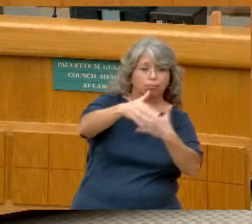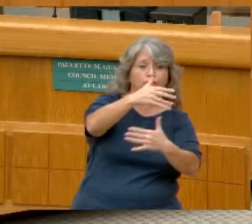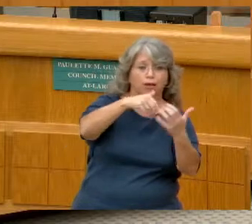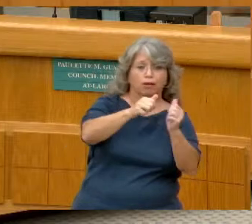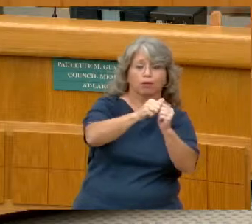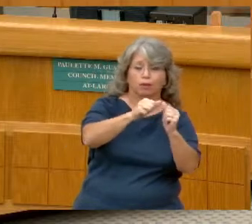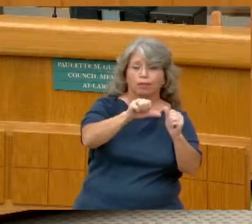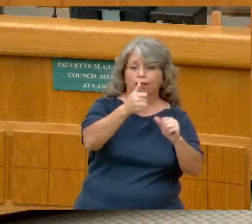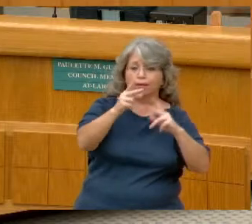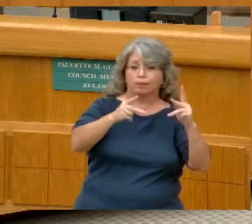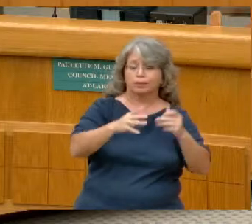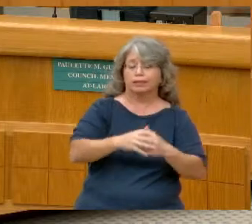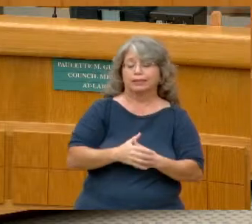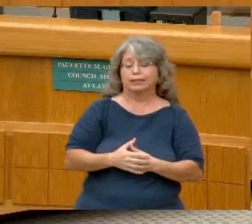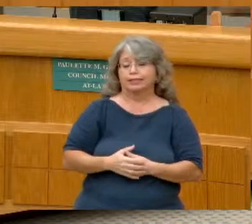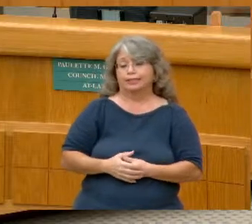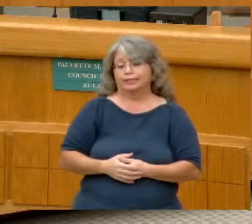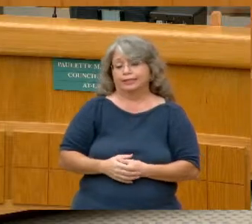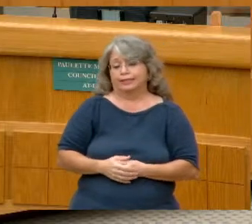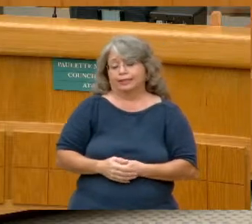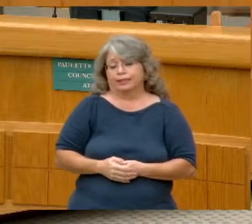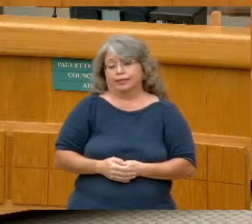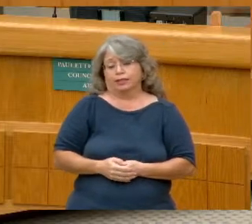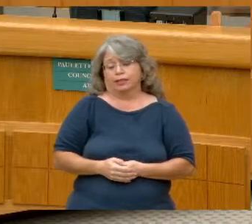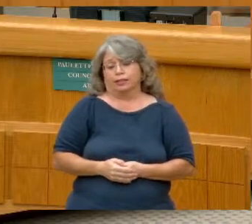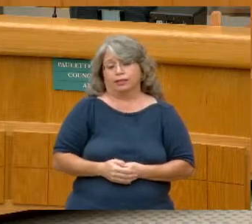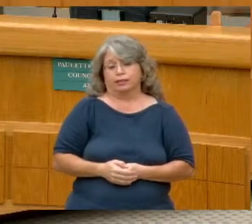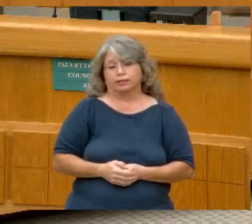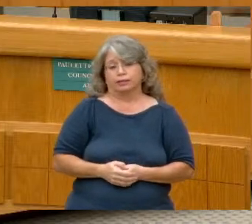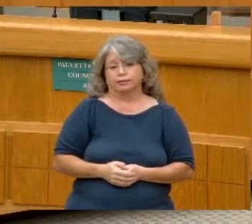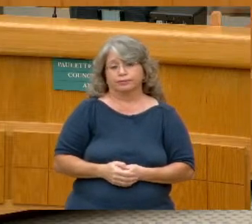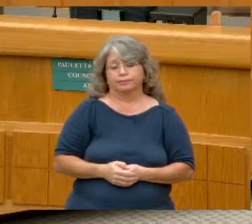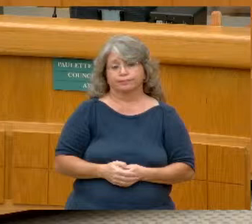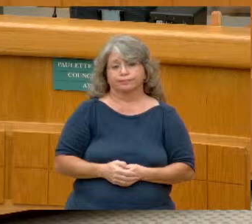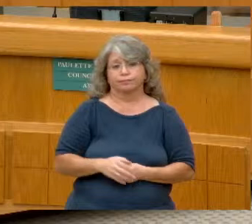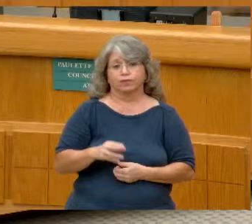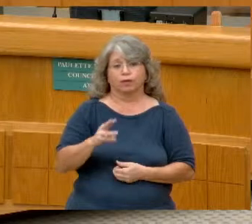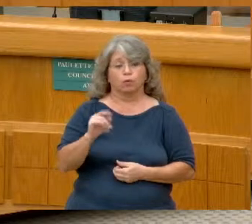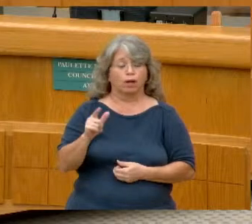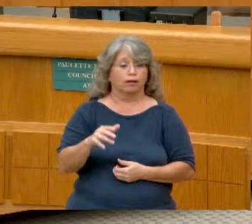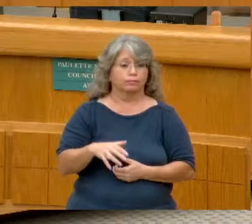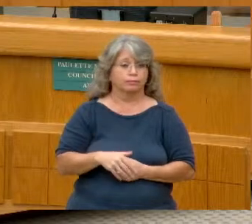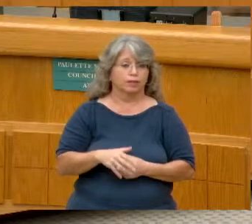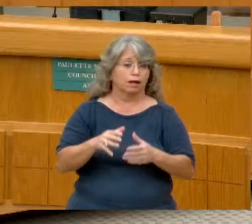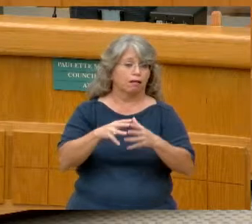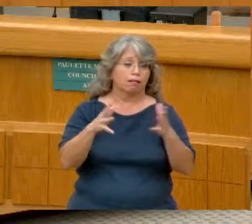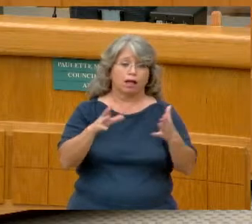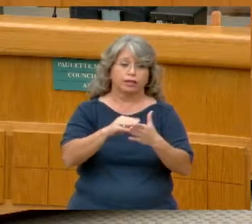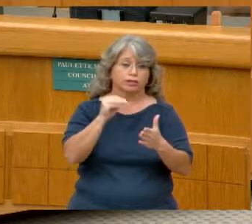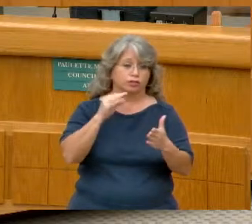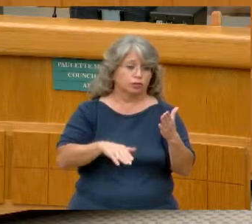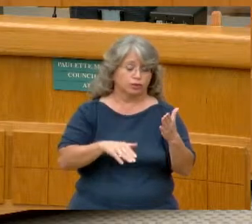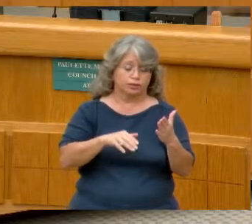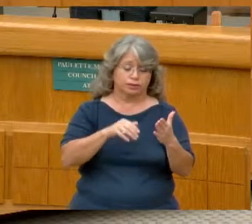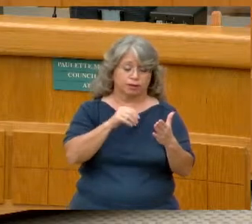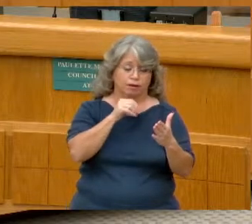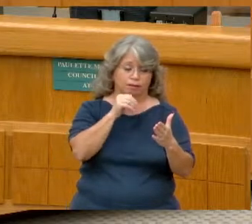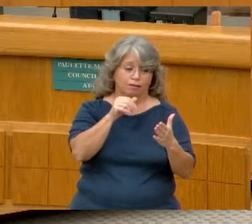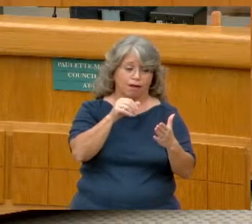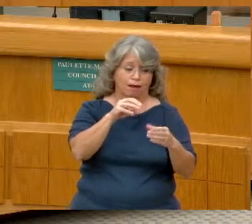Well, students, a lot of college students aren't going to face-to-face classes. Those